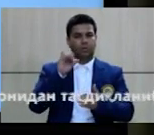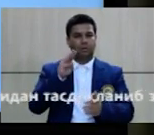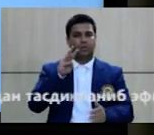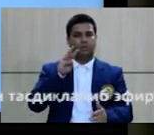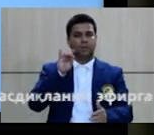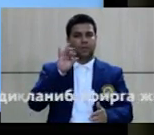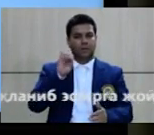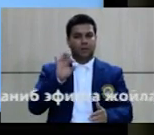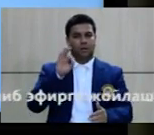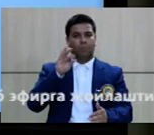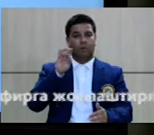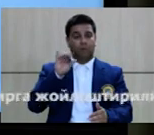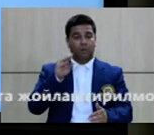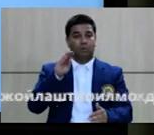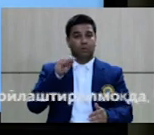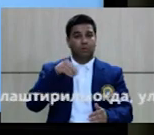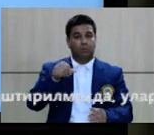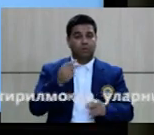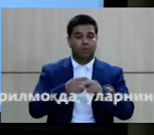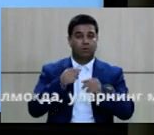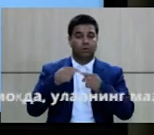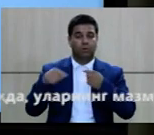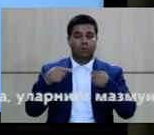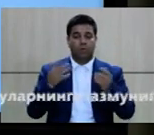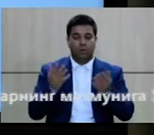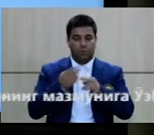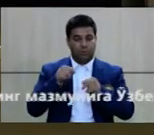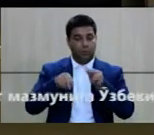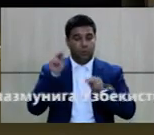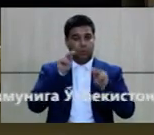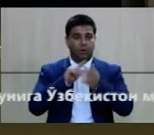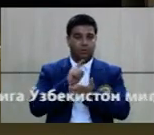nitratlar va ammoniy tuzlarni bir-biridan farqini aniqlashdan iborat.